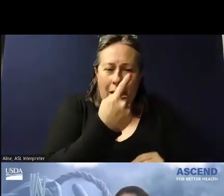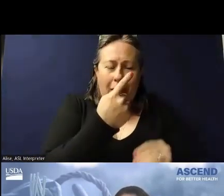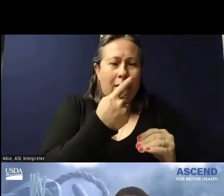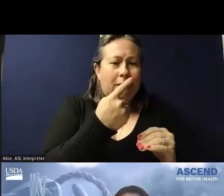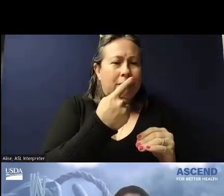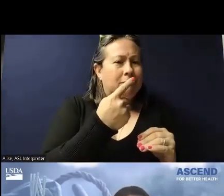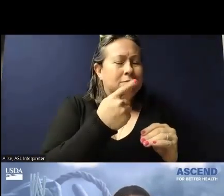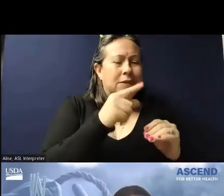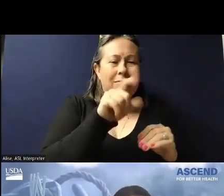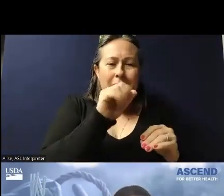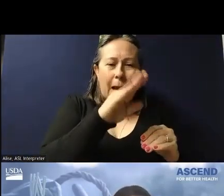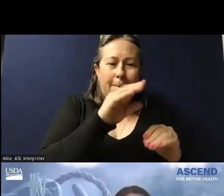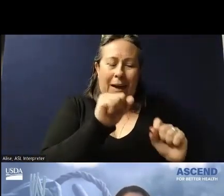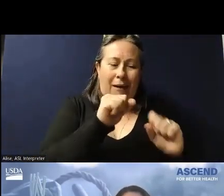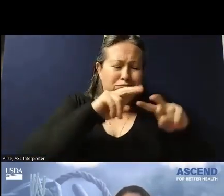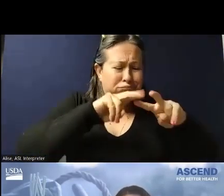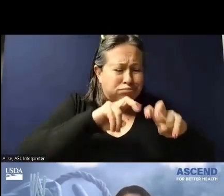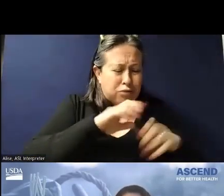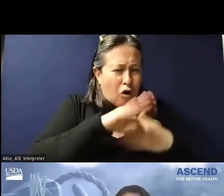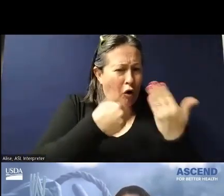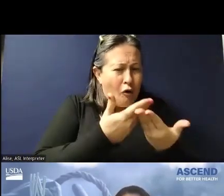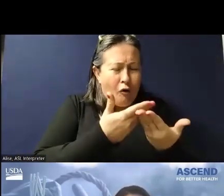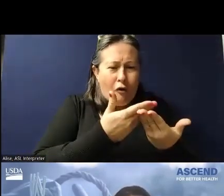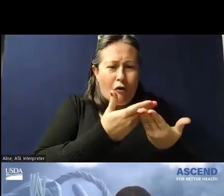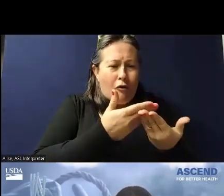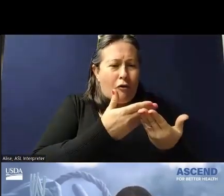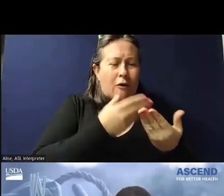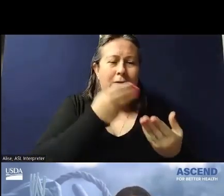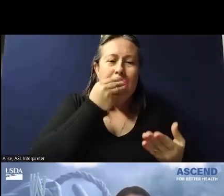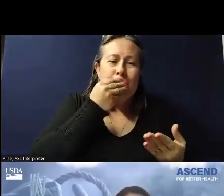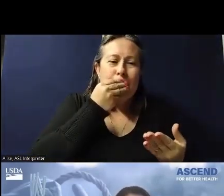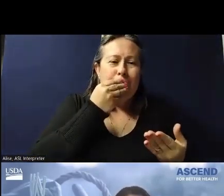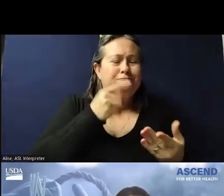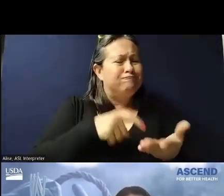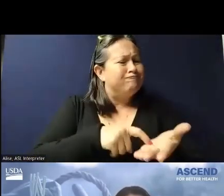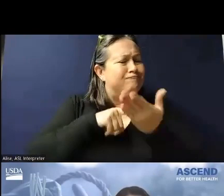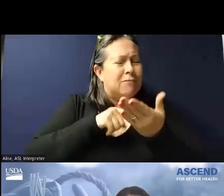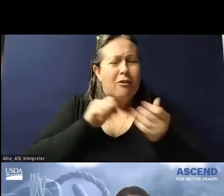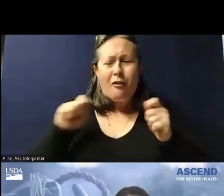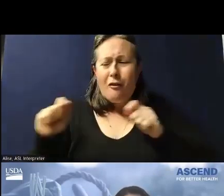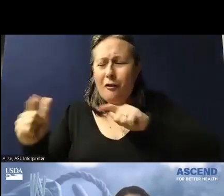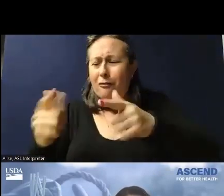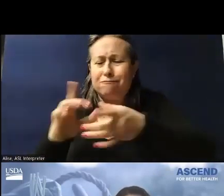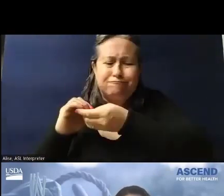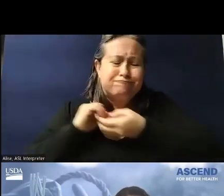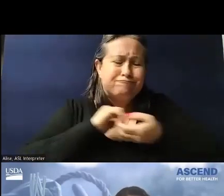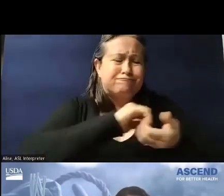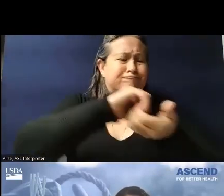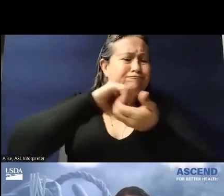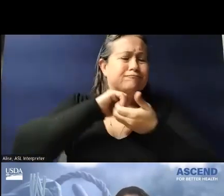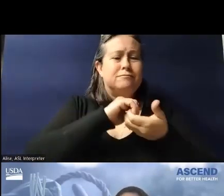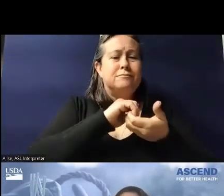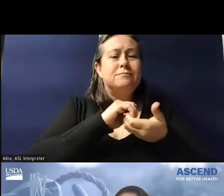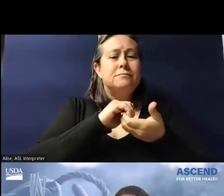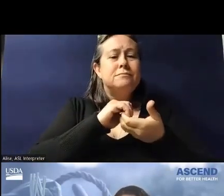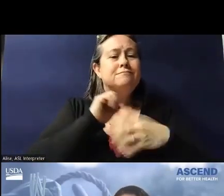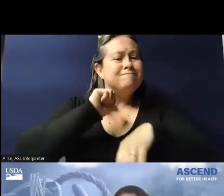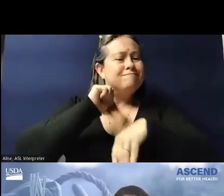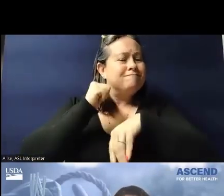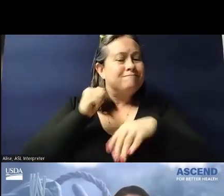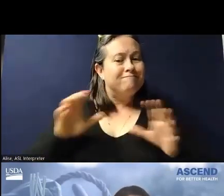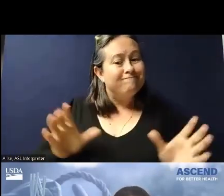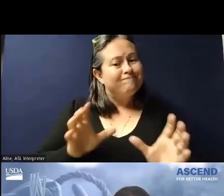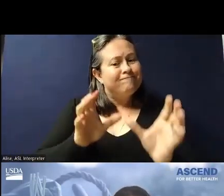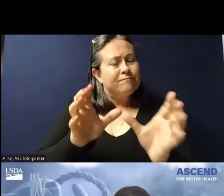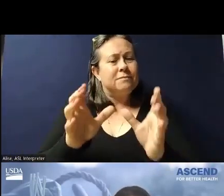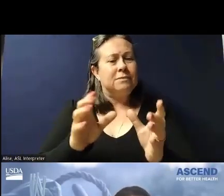the world's food supply. It takes a global village. We are thus empowering a global ecosystem to lead